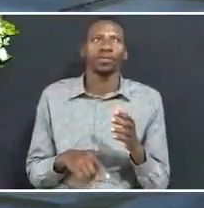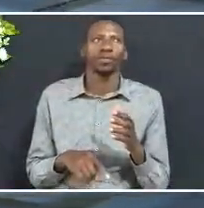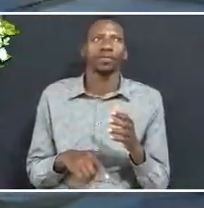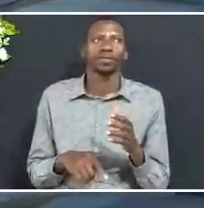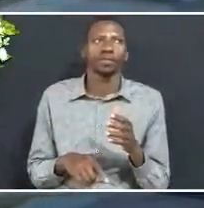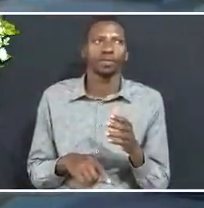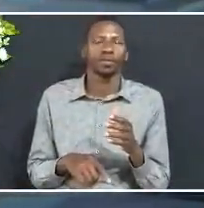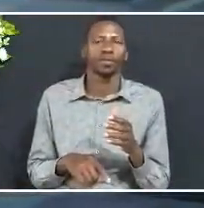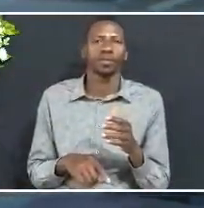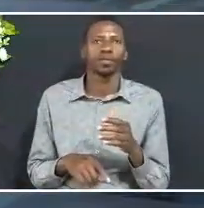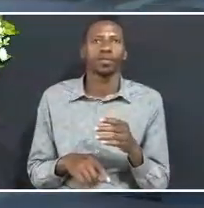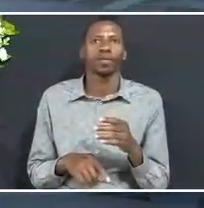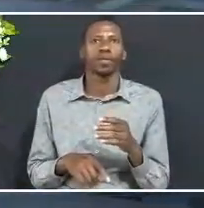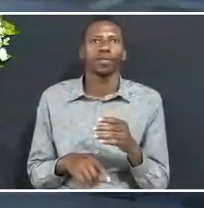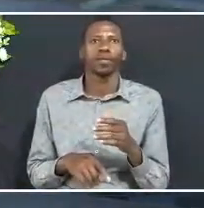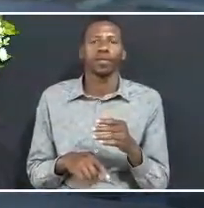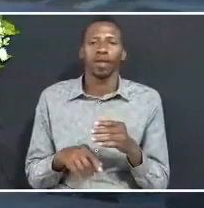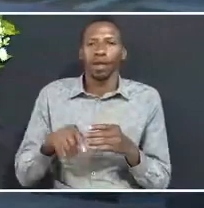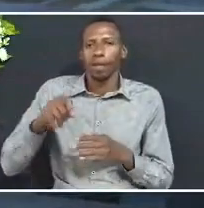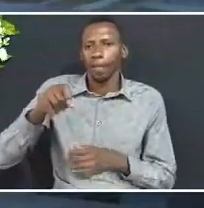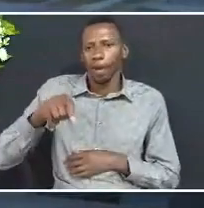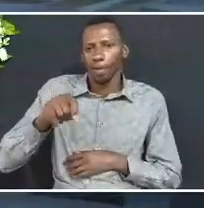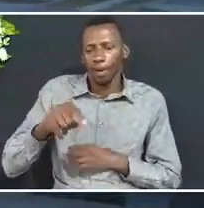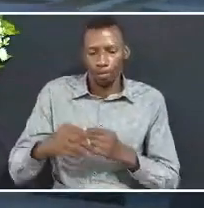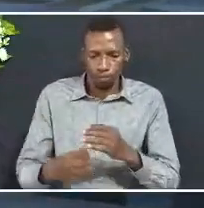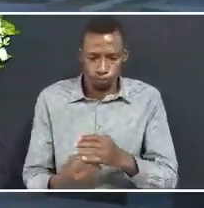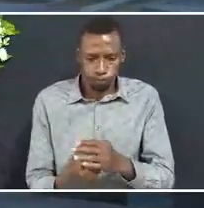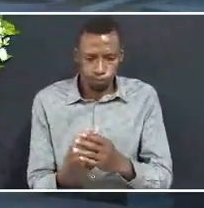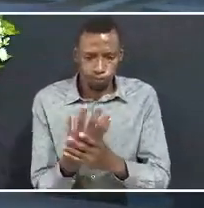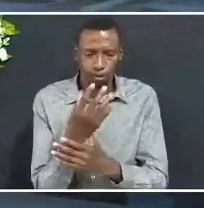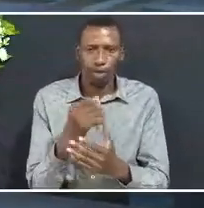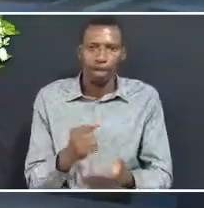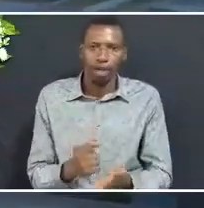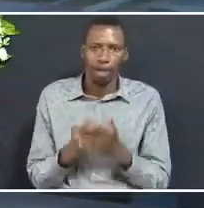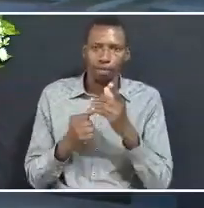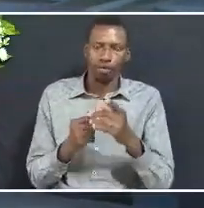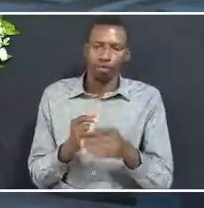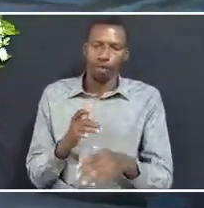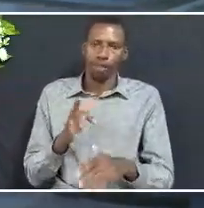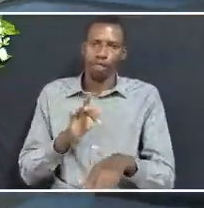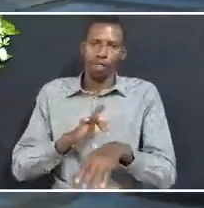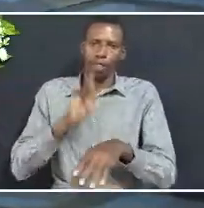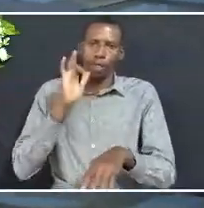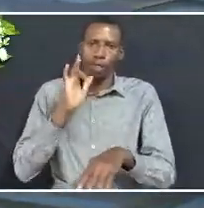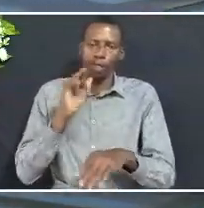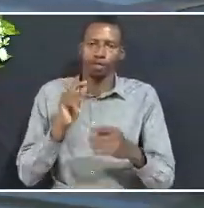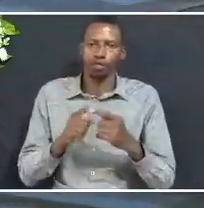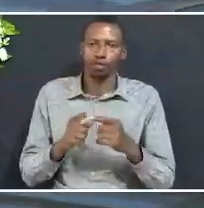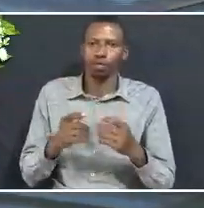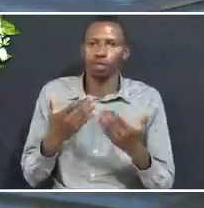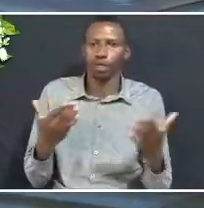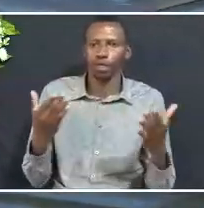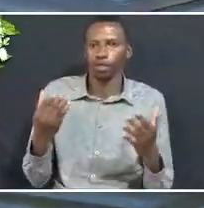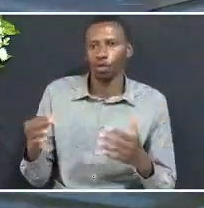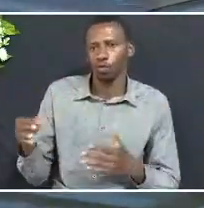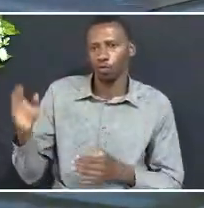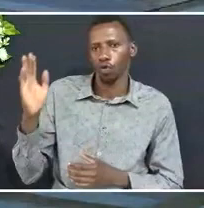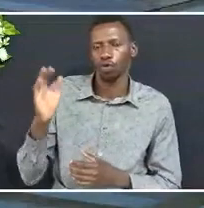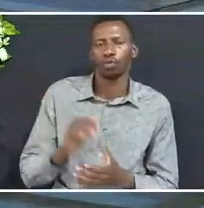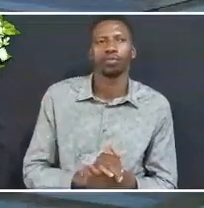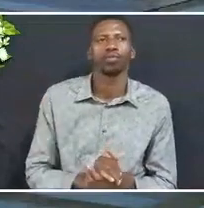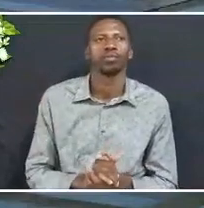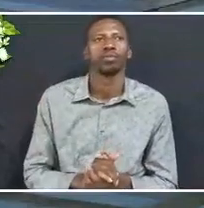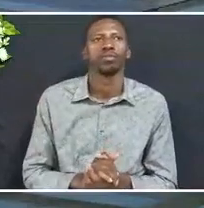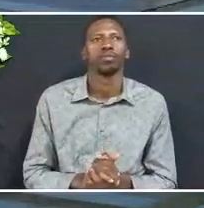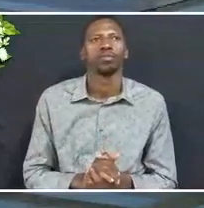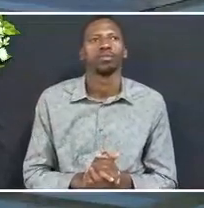plant a seed that will germinate in helping you be sensitive to godly things. That is his intention. That's